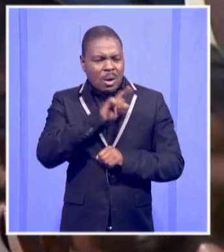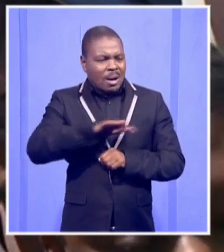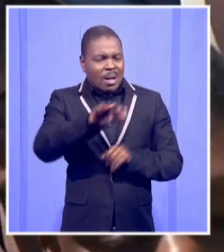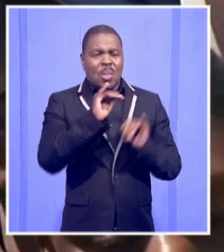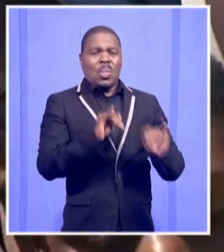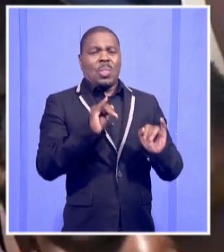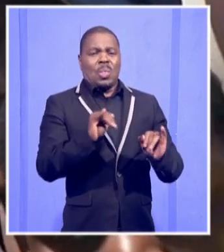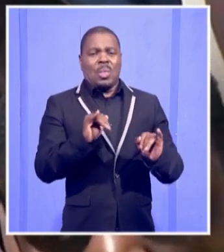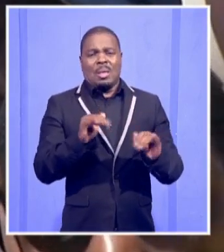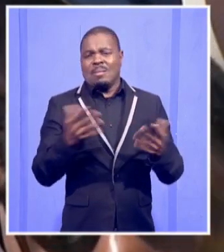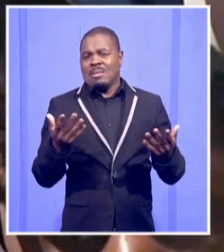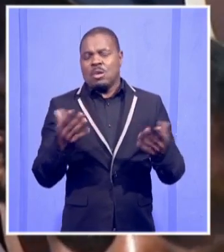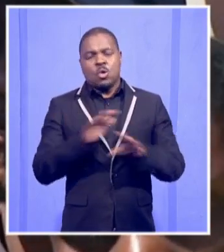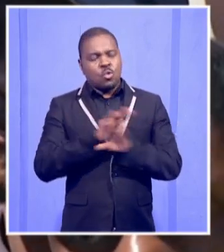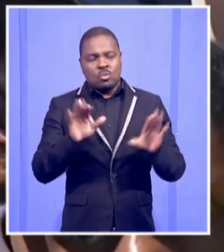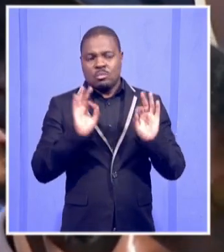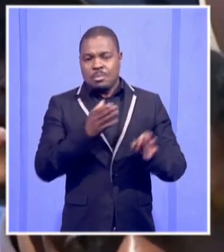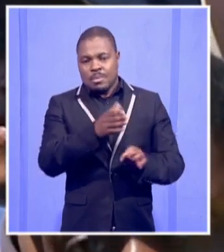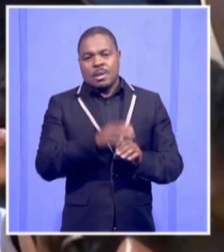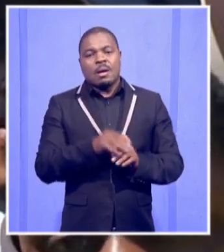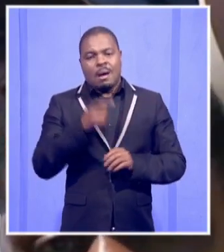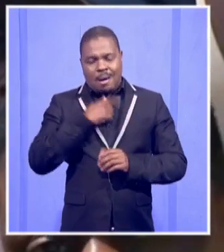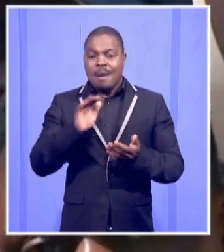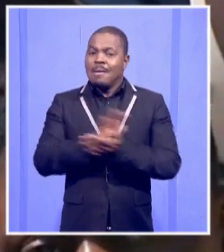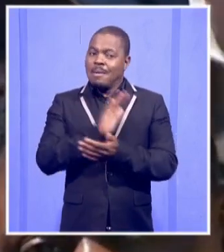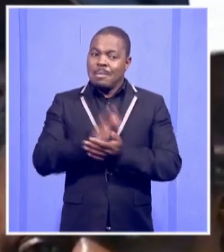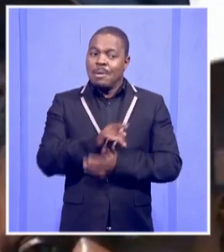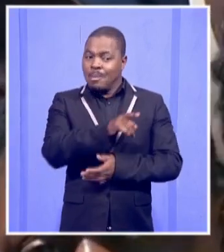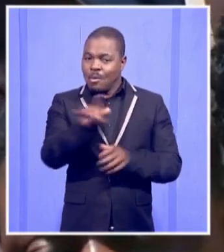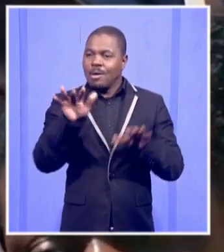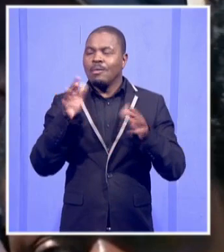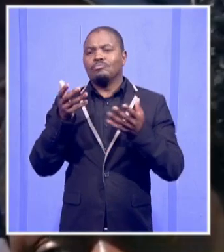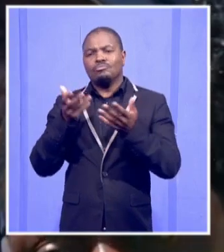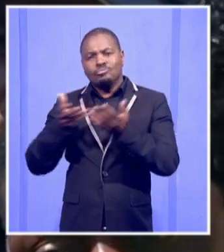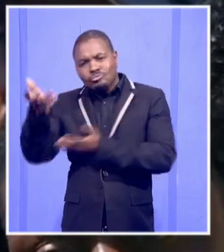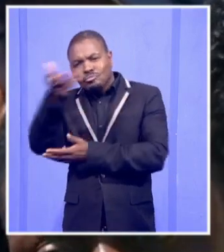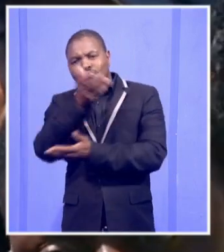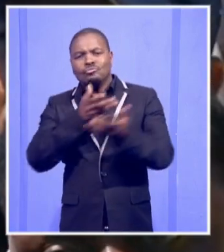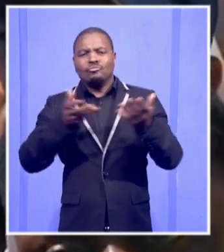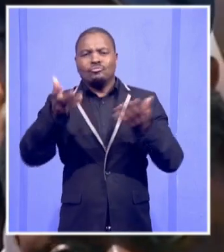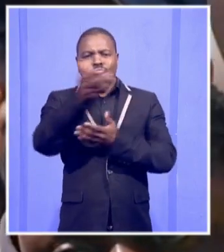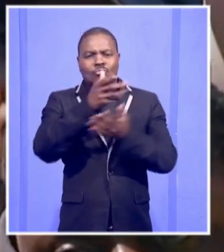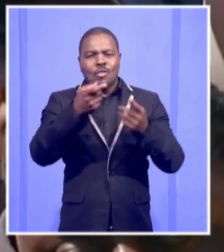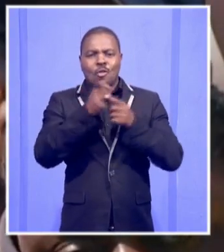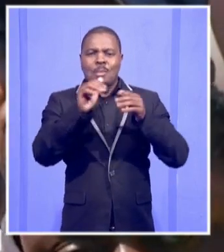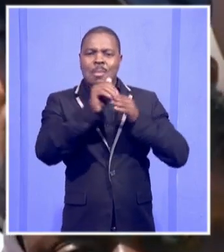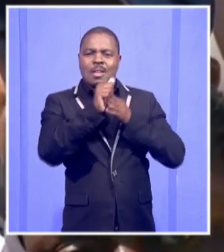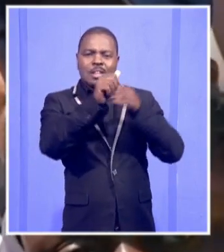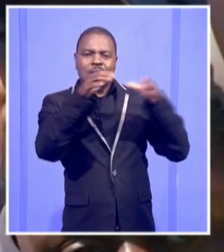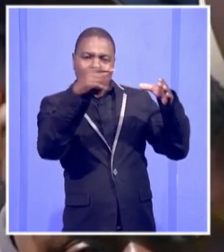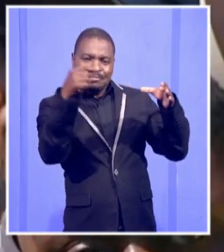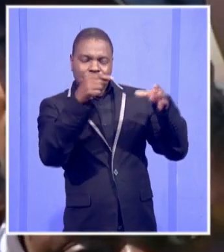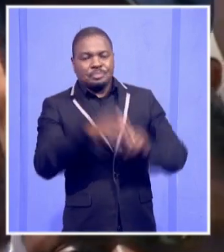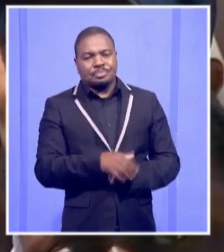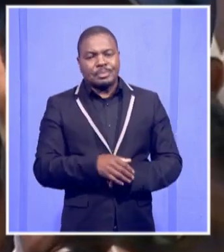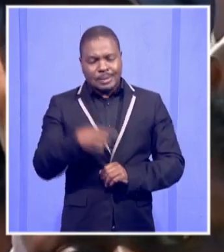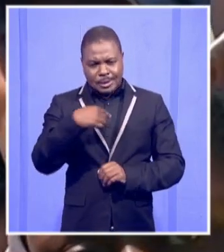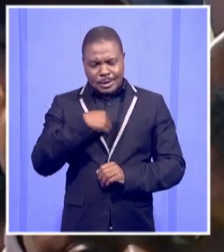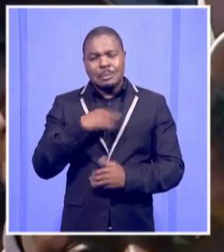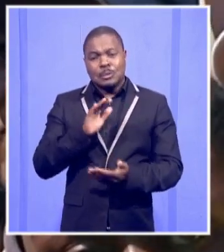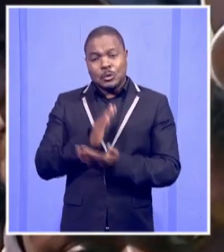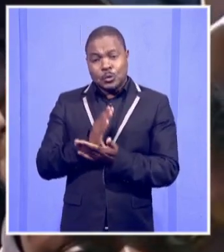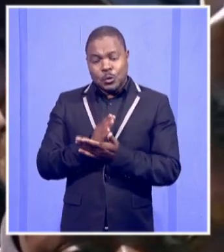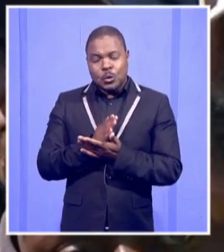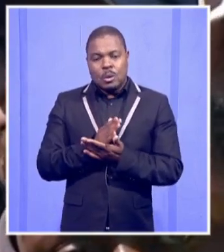in. So I'm happy because there are interactions that are happening at the level of leadership, and I am sure that at some